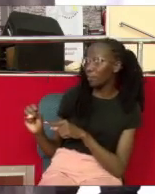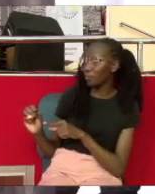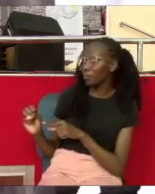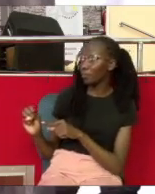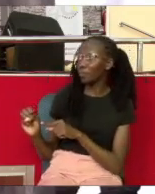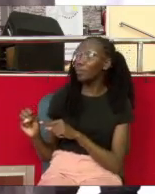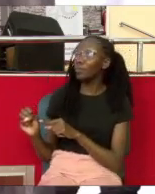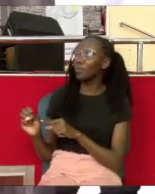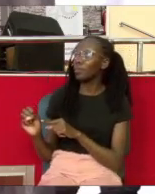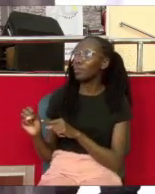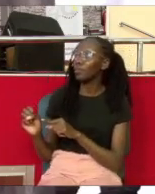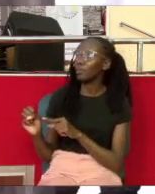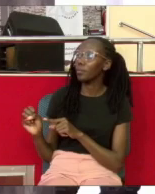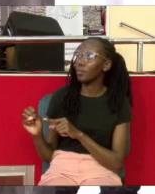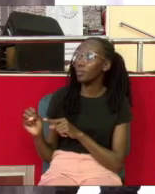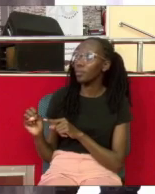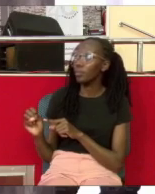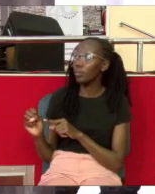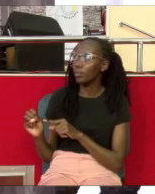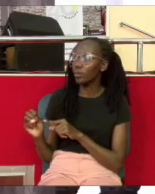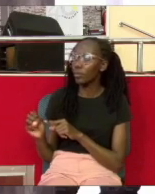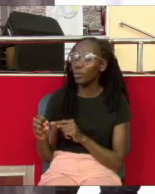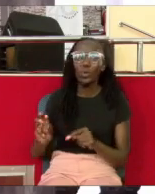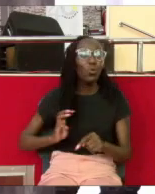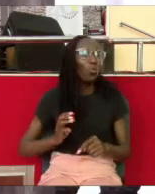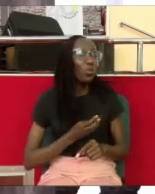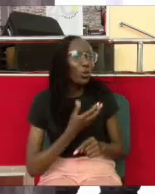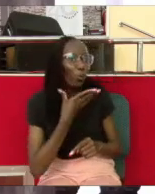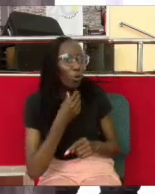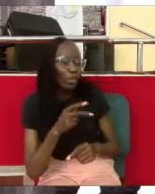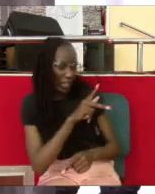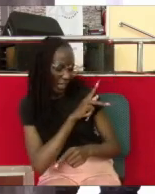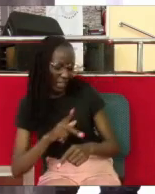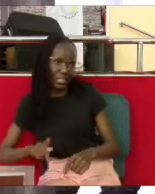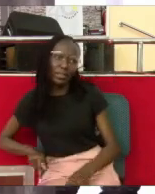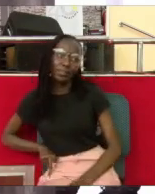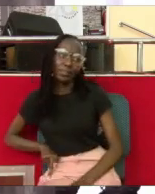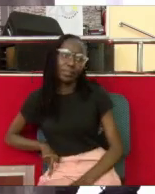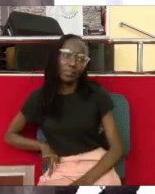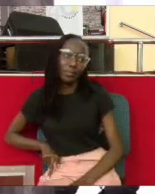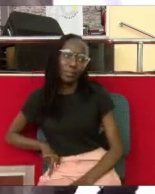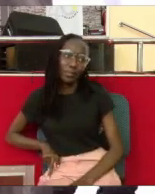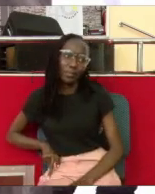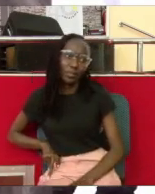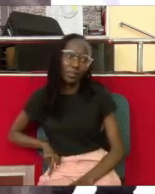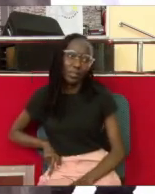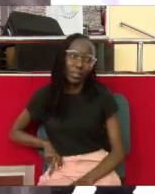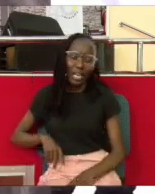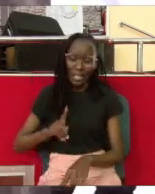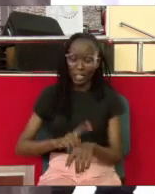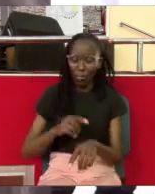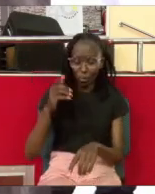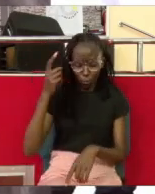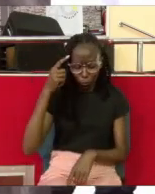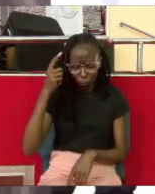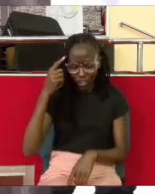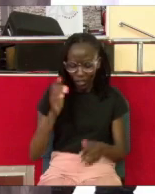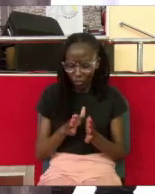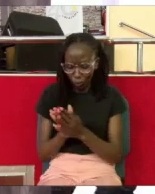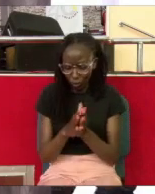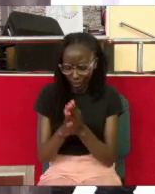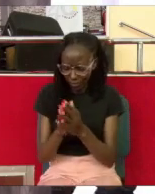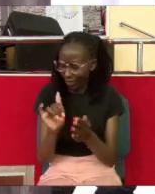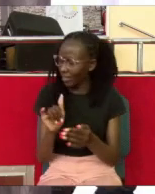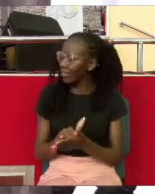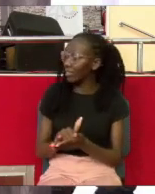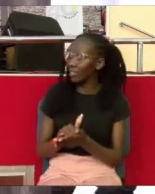they said to Samuel, we want to have a king. But when we think of that story,